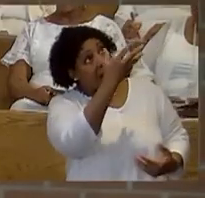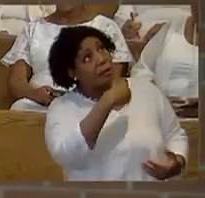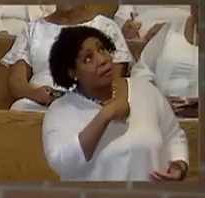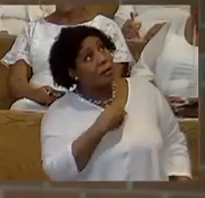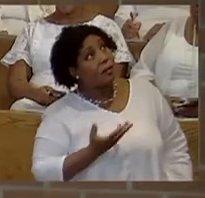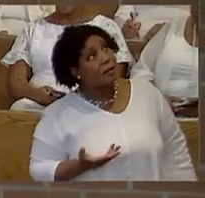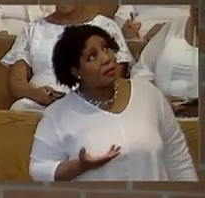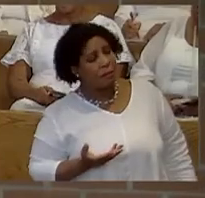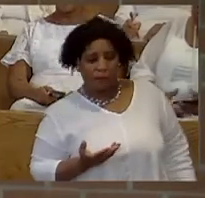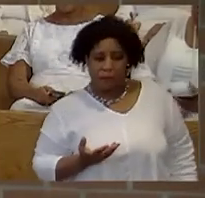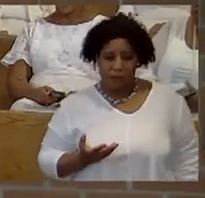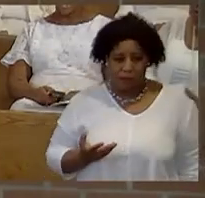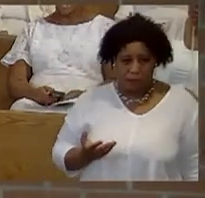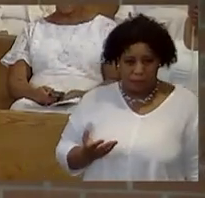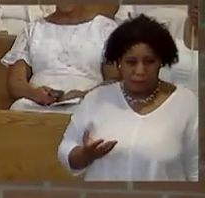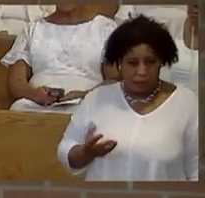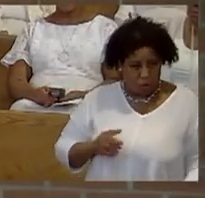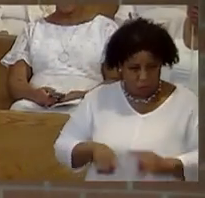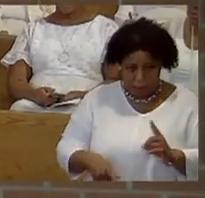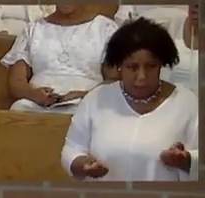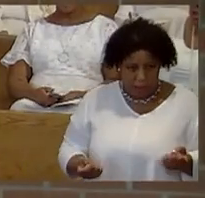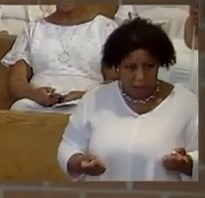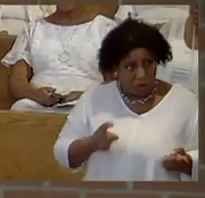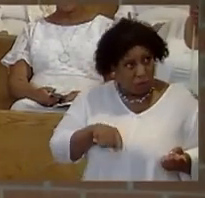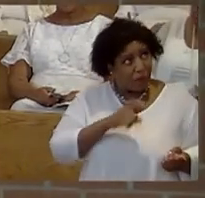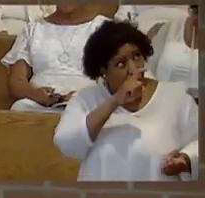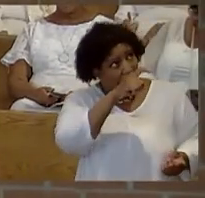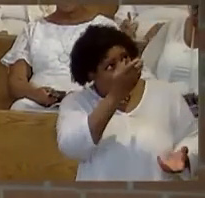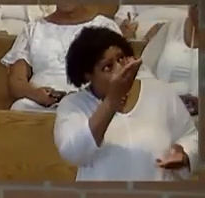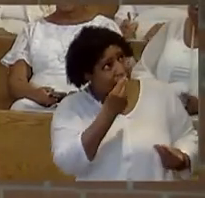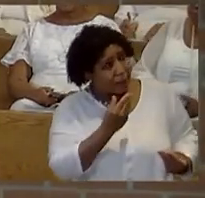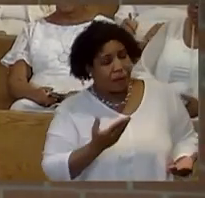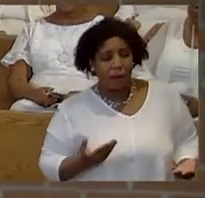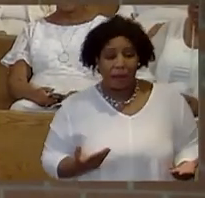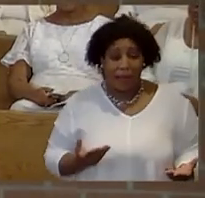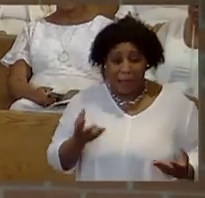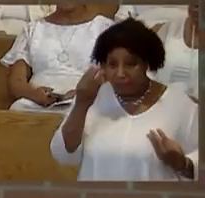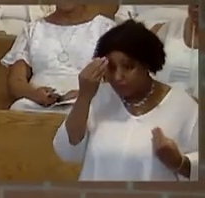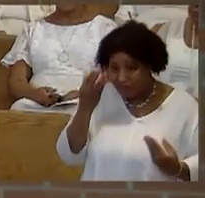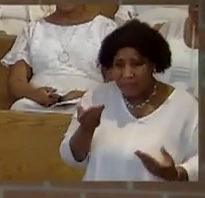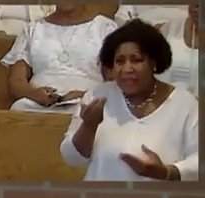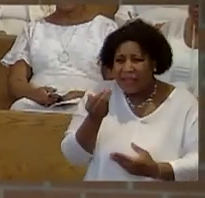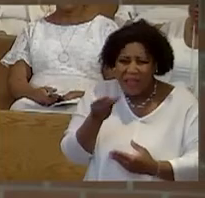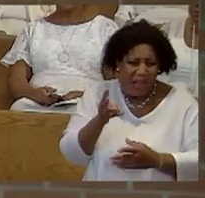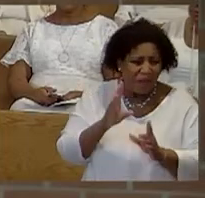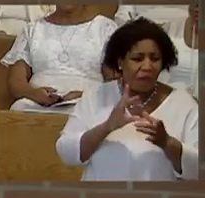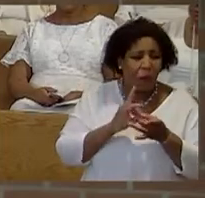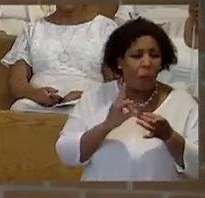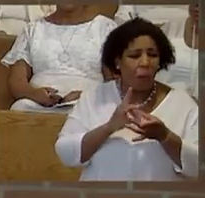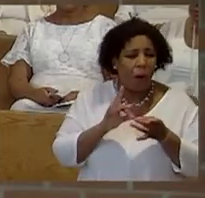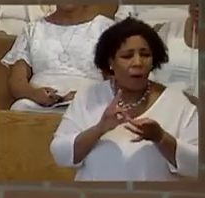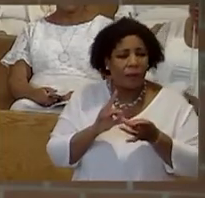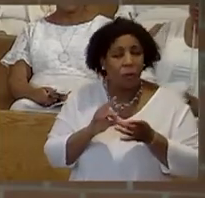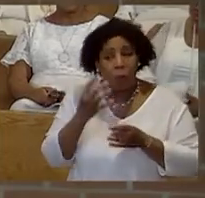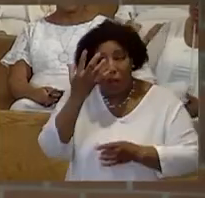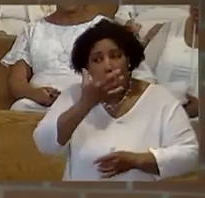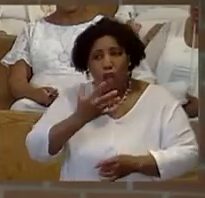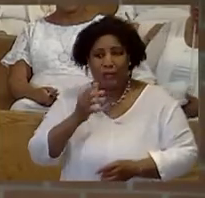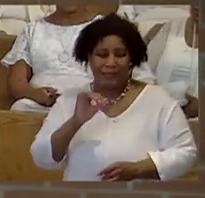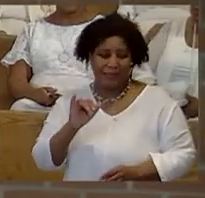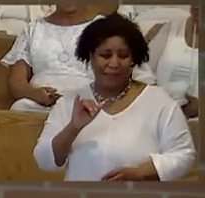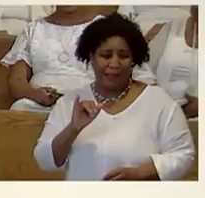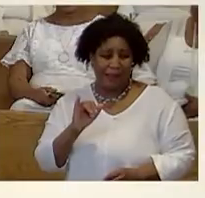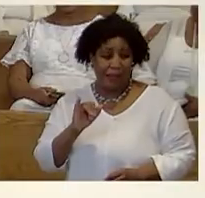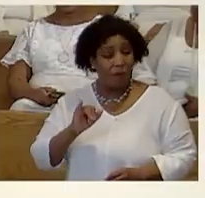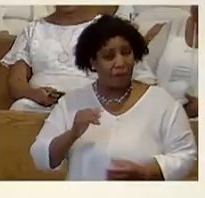and have his way. Am I right about it? And so I just want to give you a few words on what it looks like to